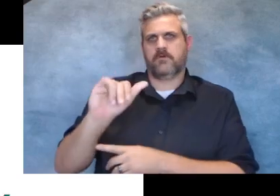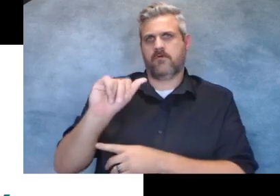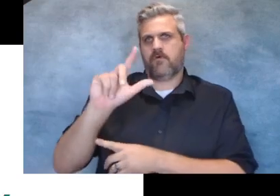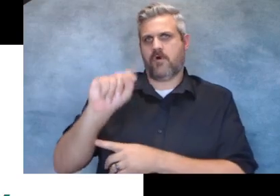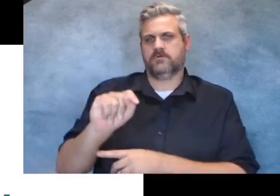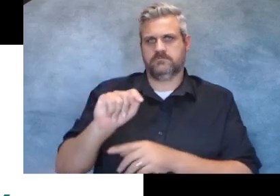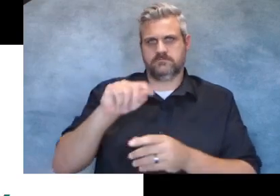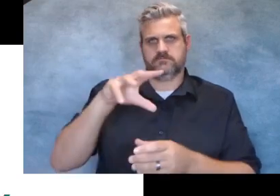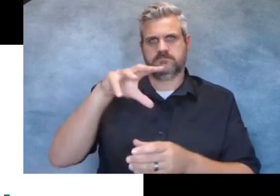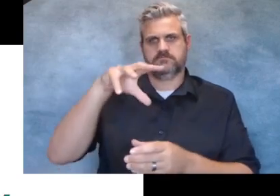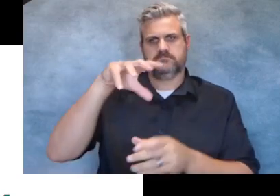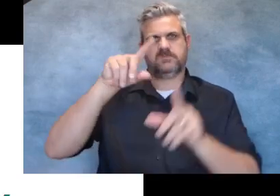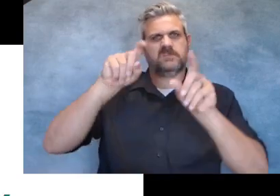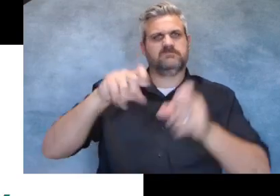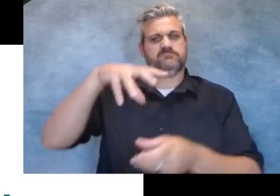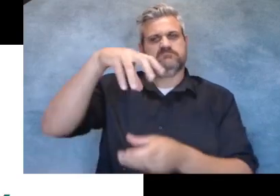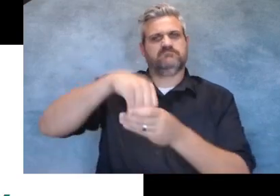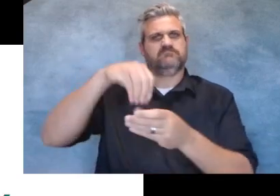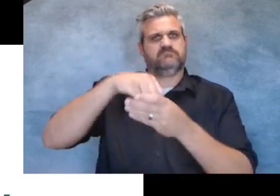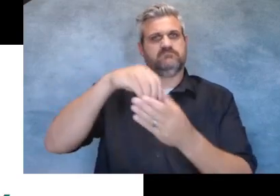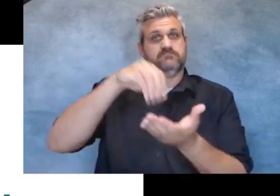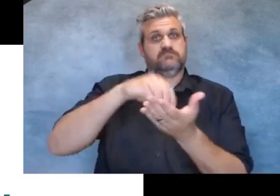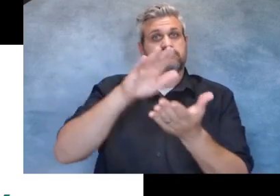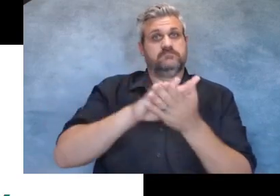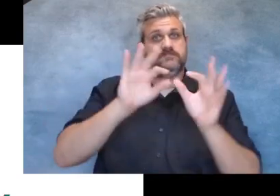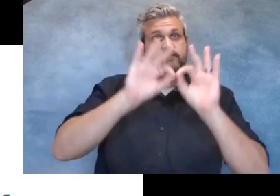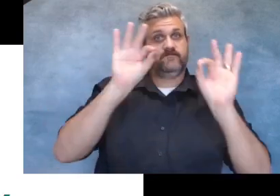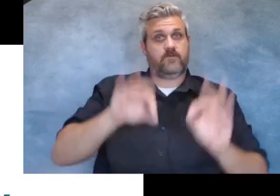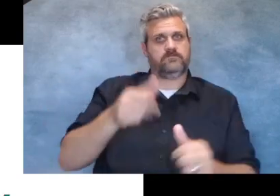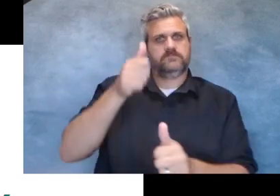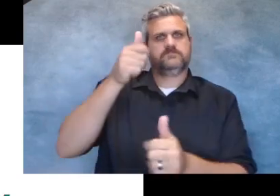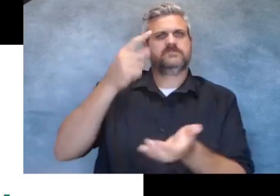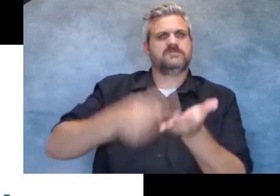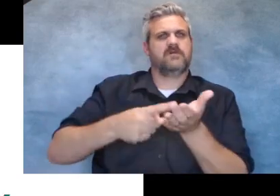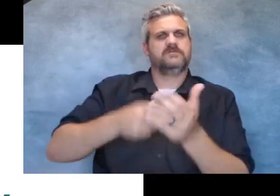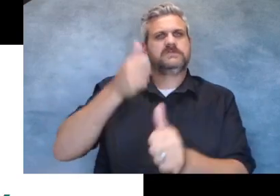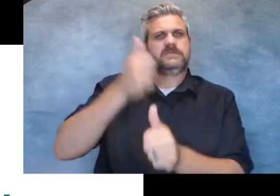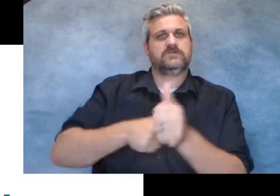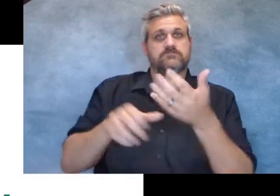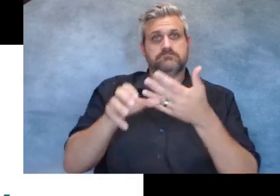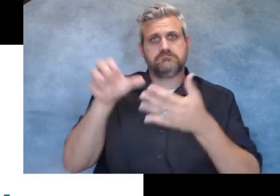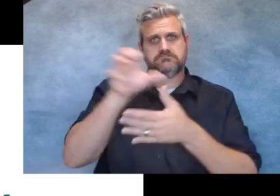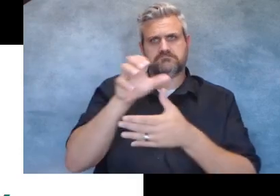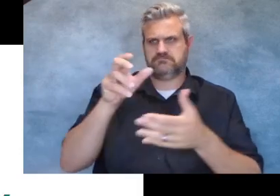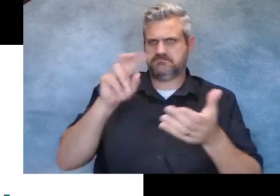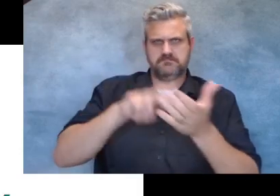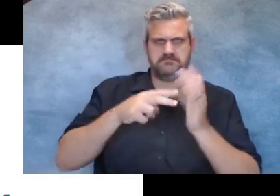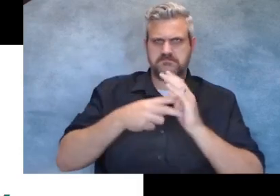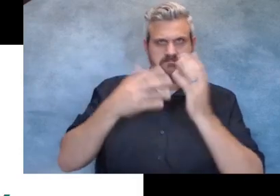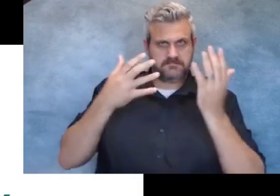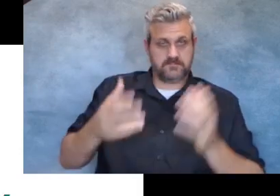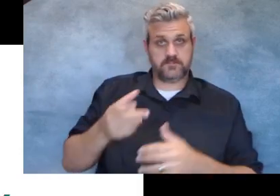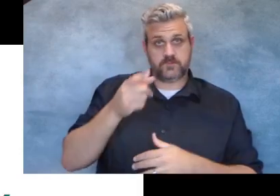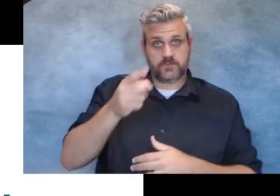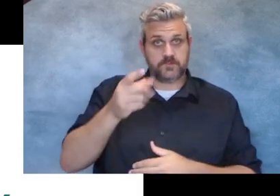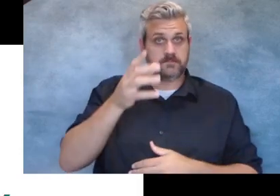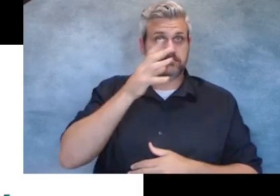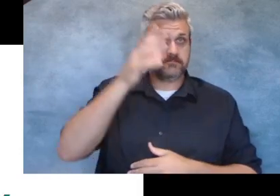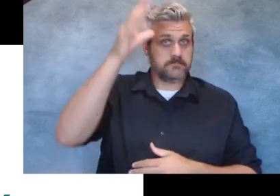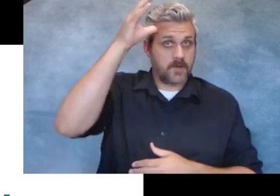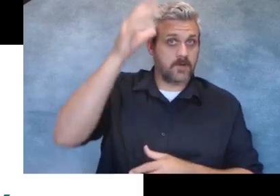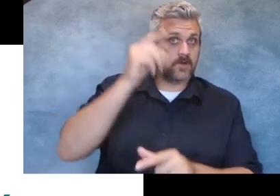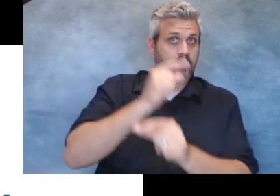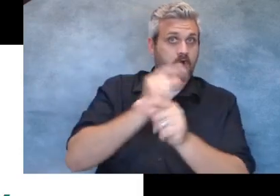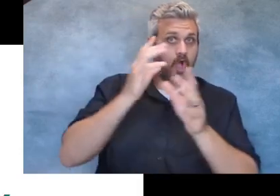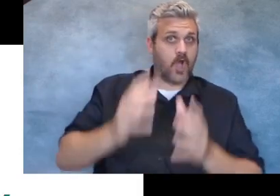Guidelines documentation form and discuss what each criterion included in the guidelines means and how you as the parent or guardian can